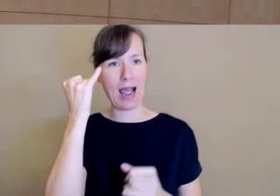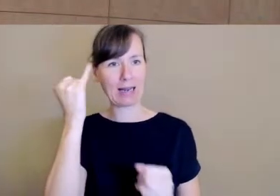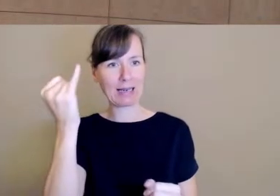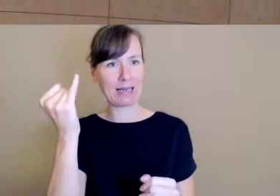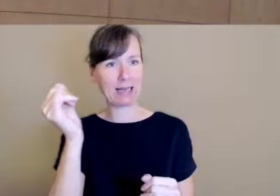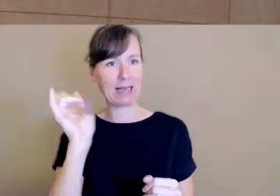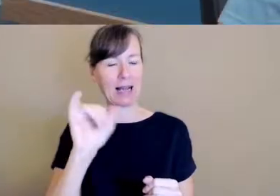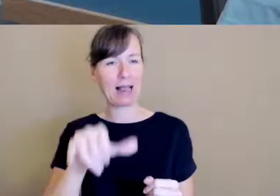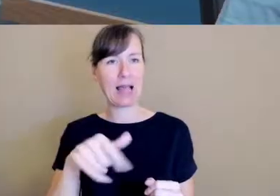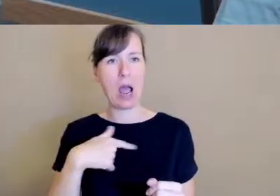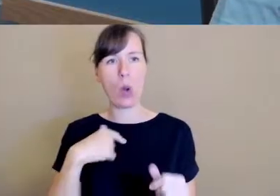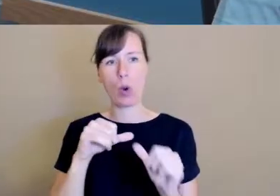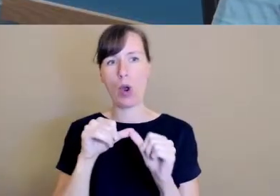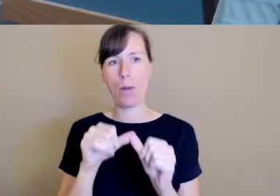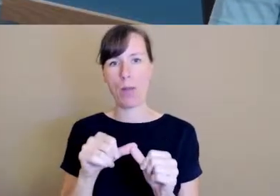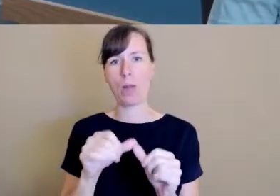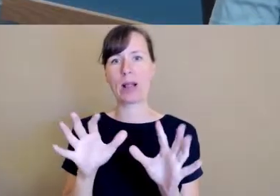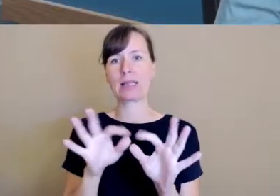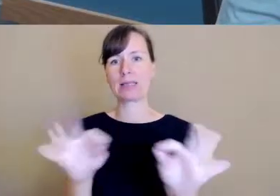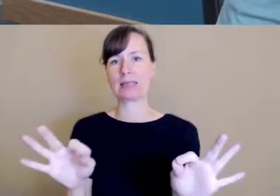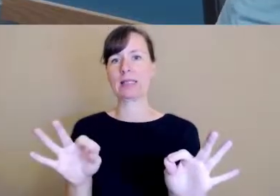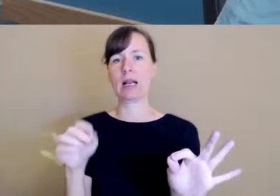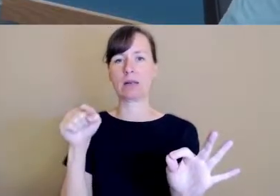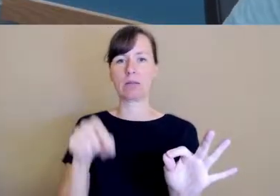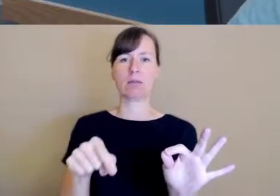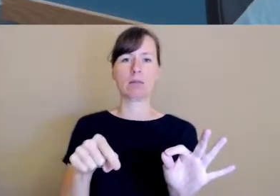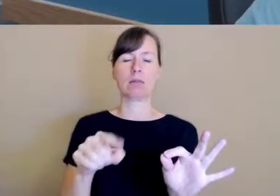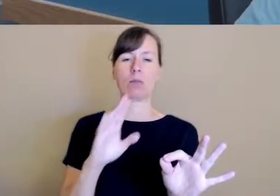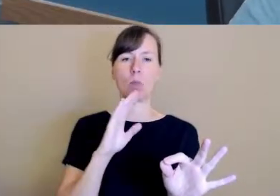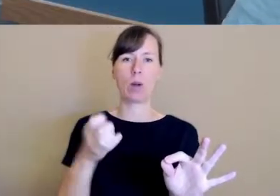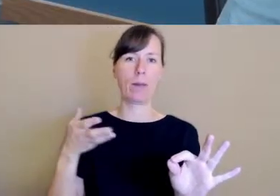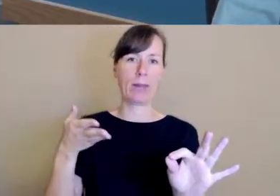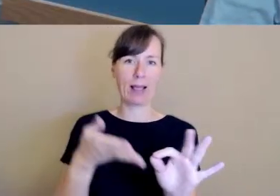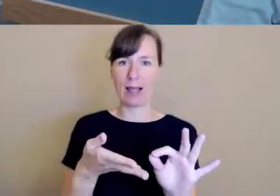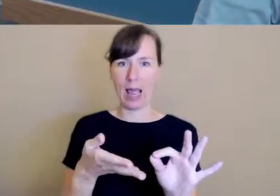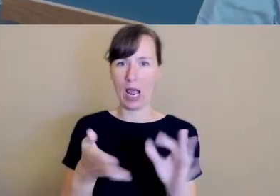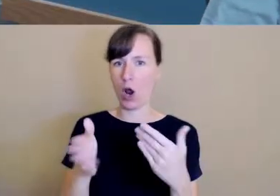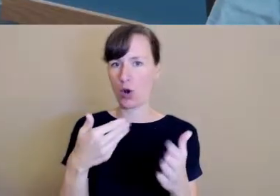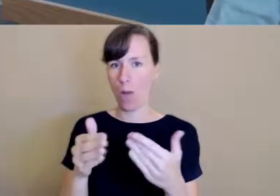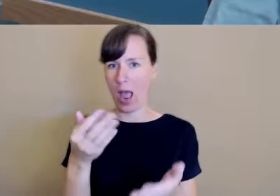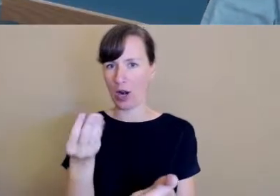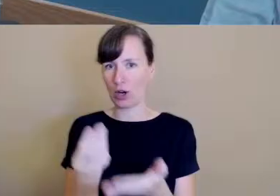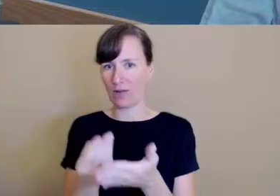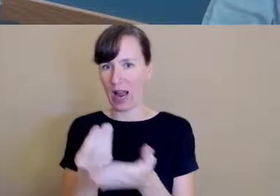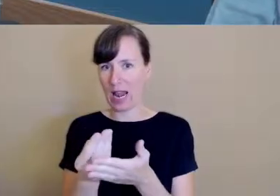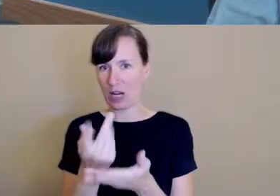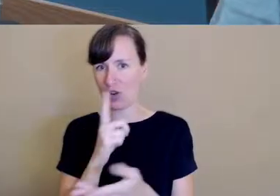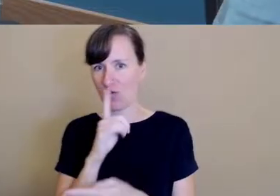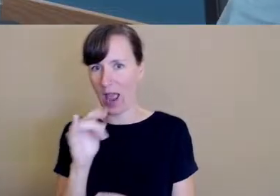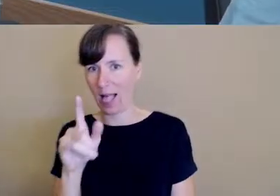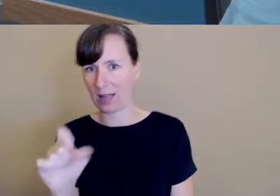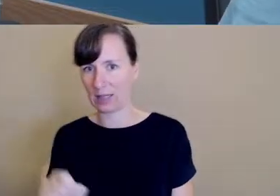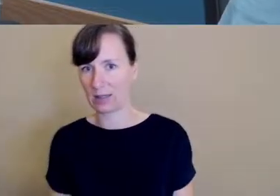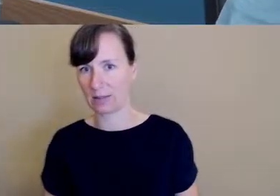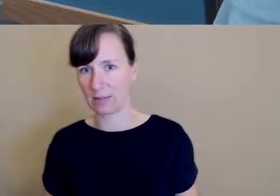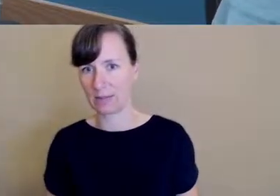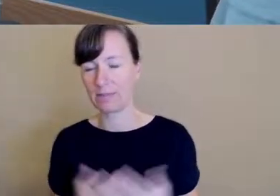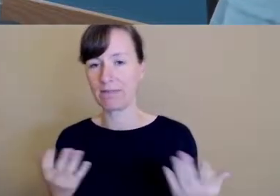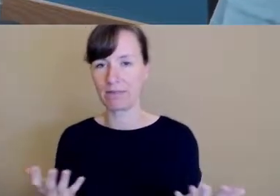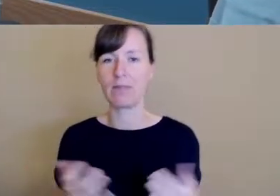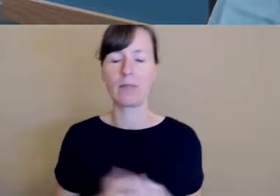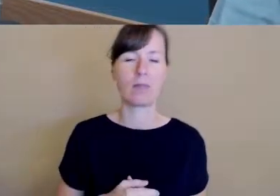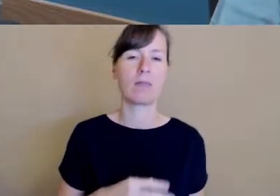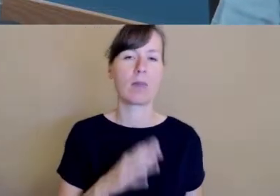permanently state that this is going to be there no matter the financial reality. And to your point, we have